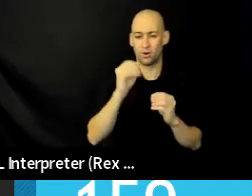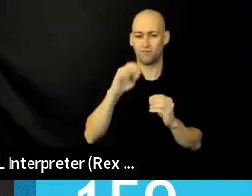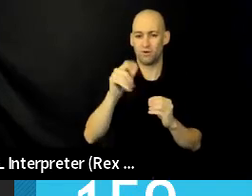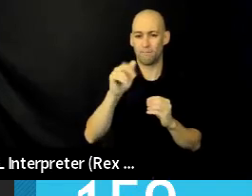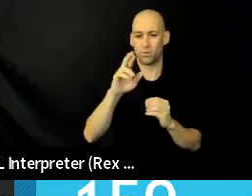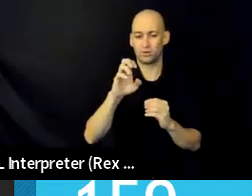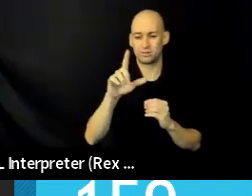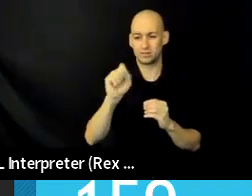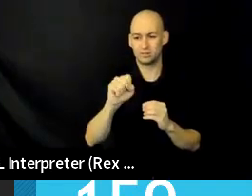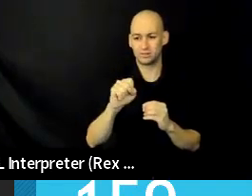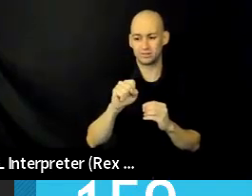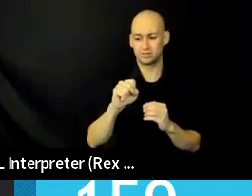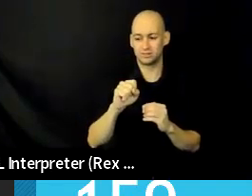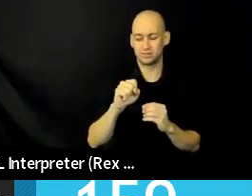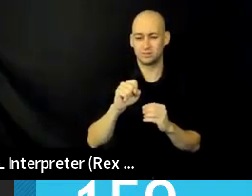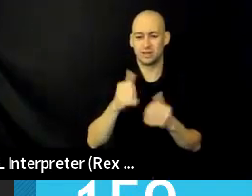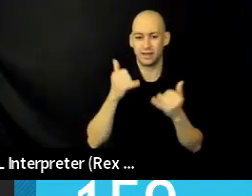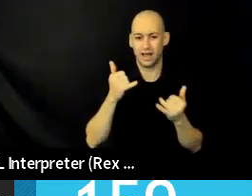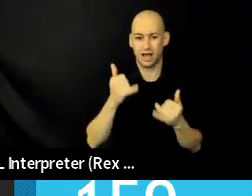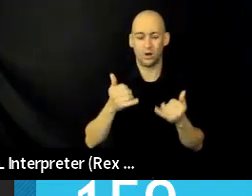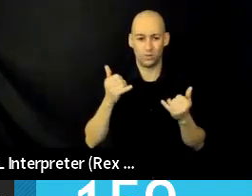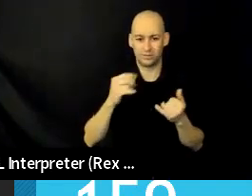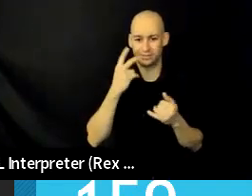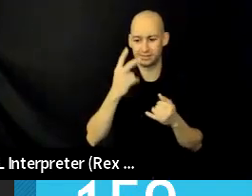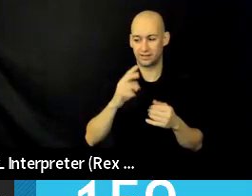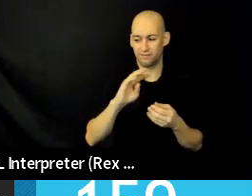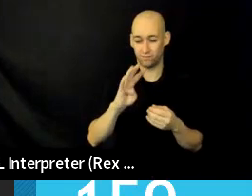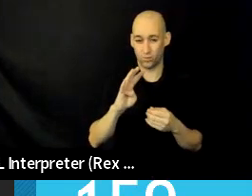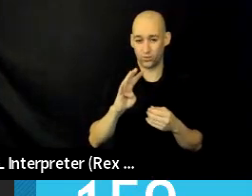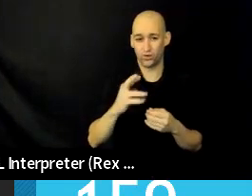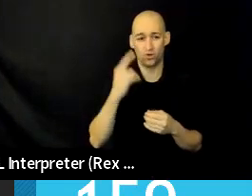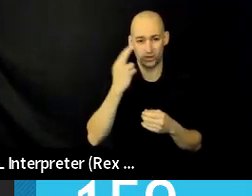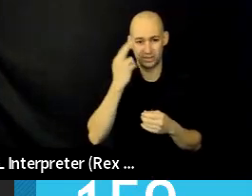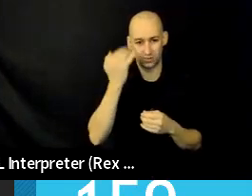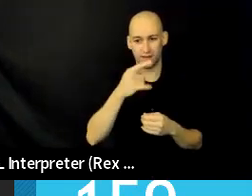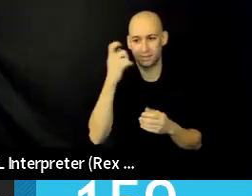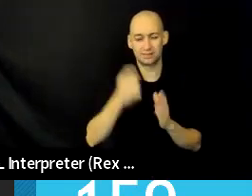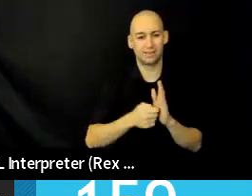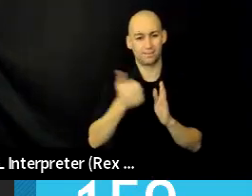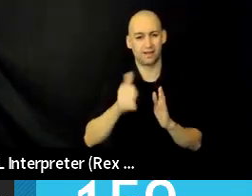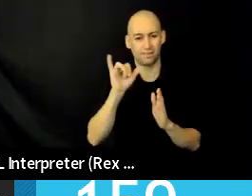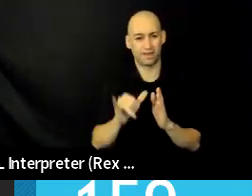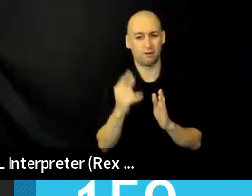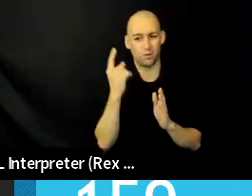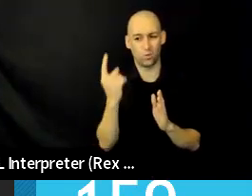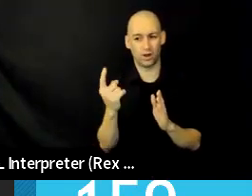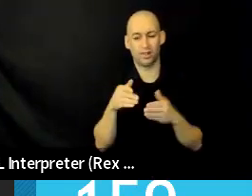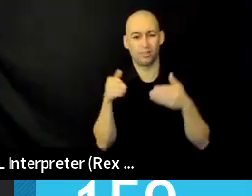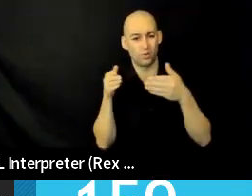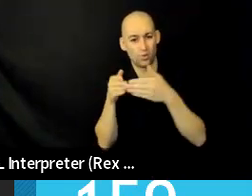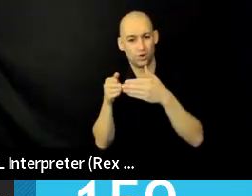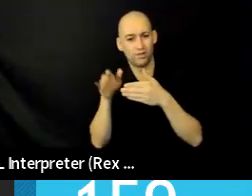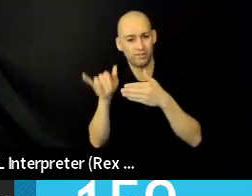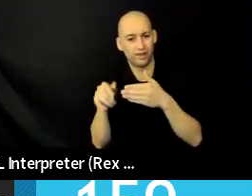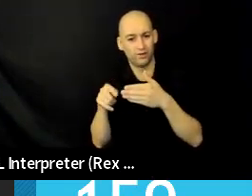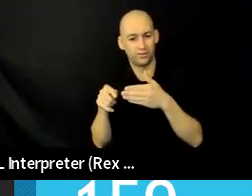5. Now, today you heard that it's 4. Well, the reason is because they eliminated that one at the corner there.